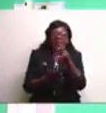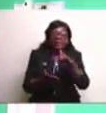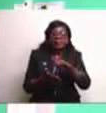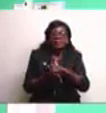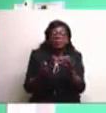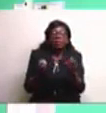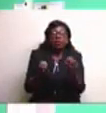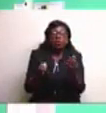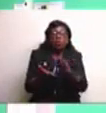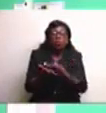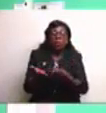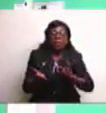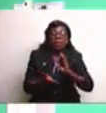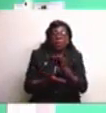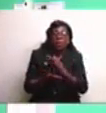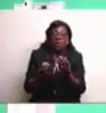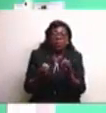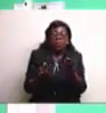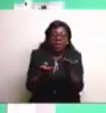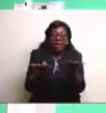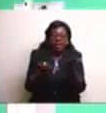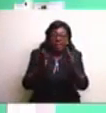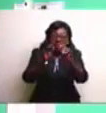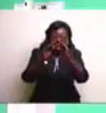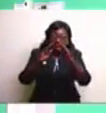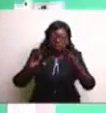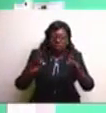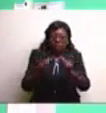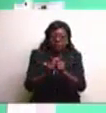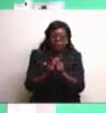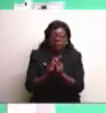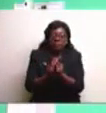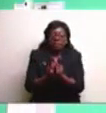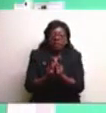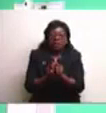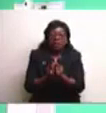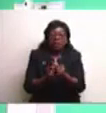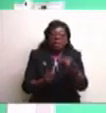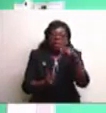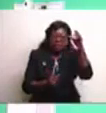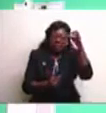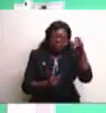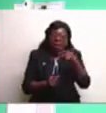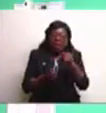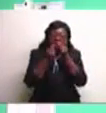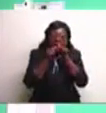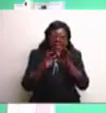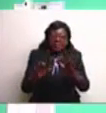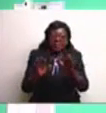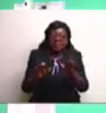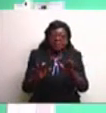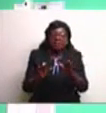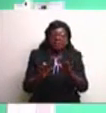what we do, Madam Speaker. Madam Speaker, I consider it a blessing at 46